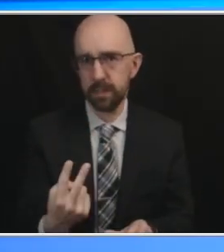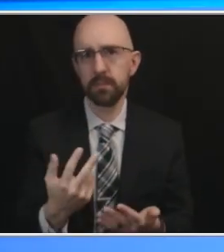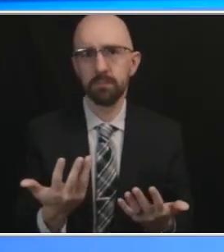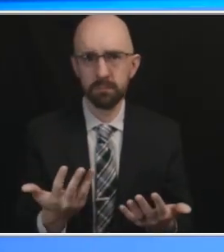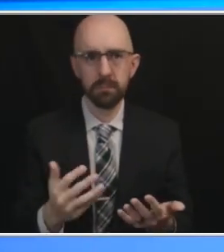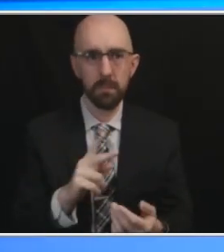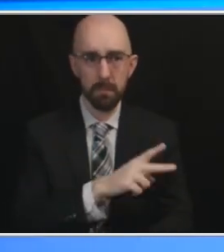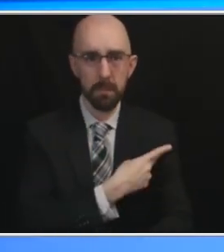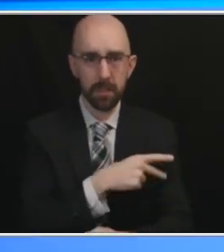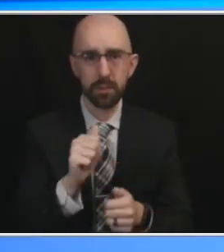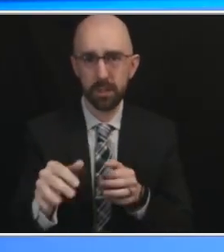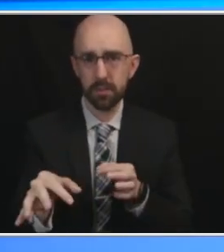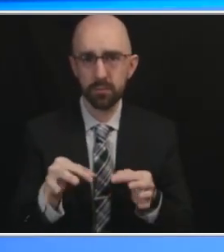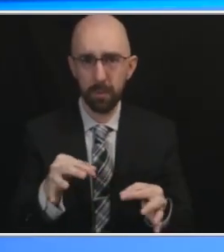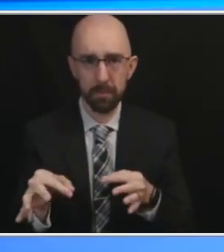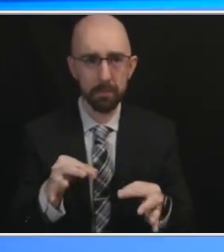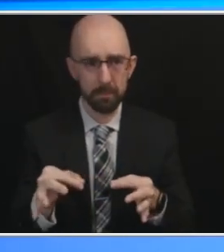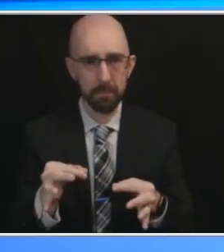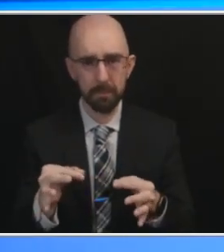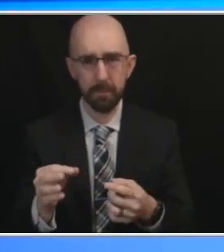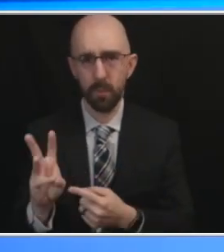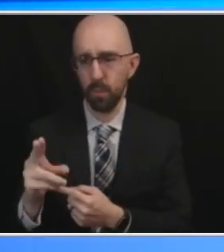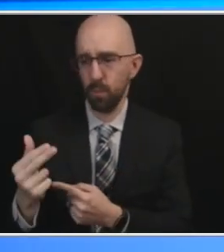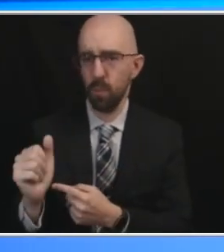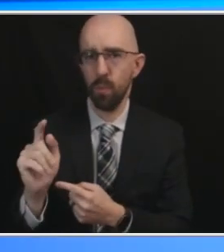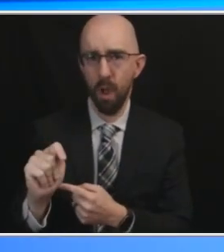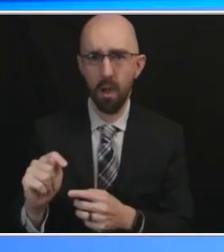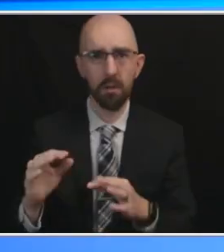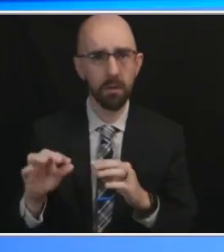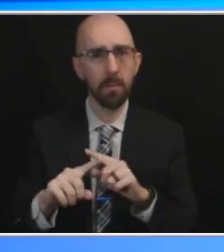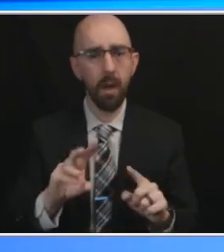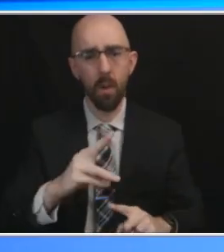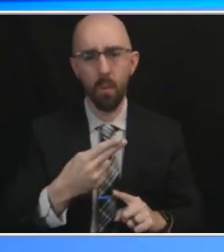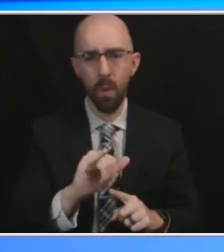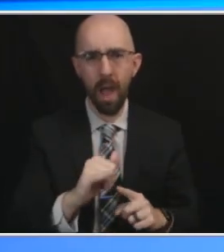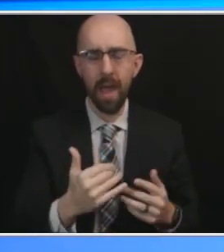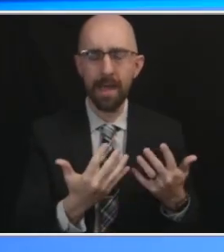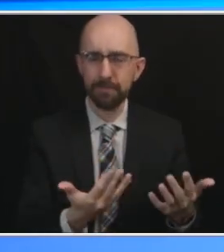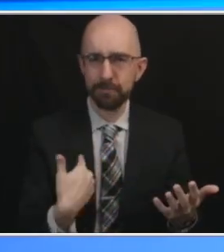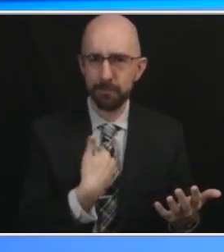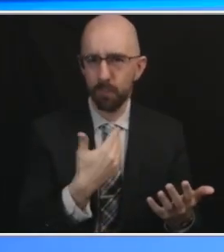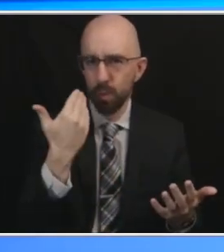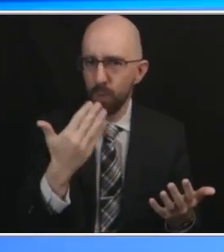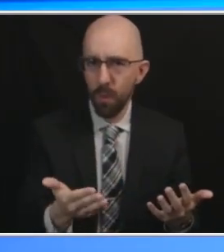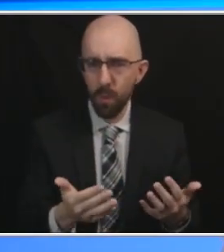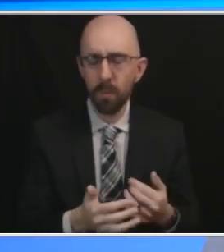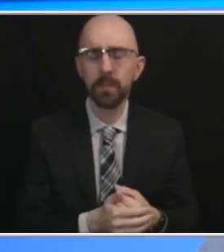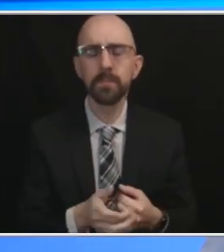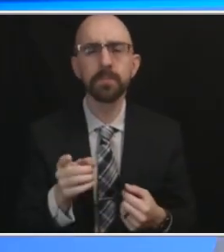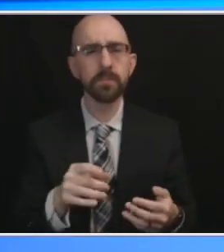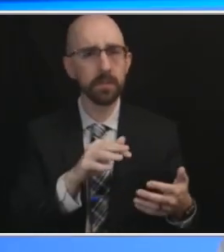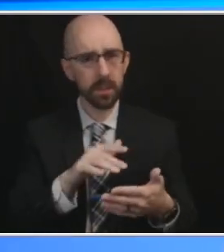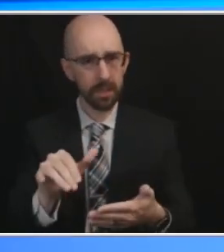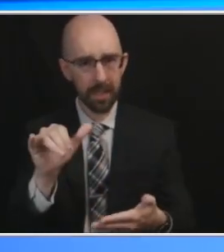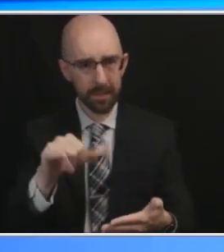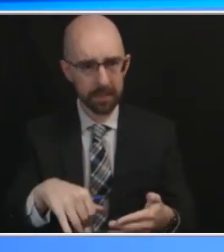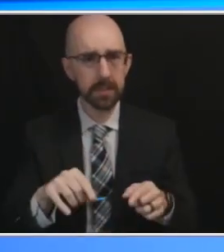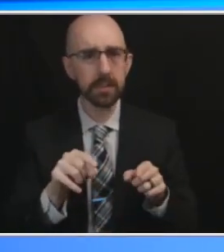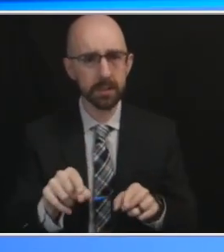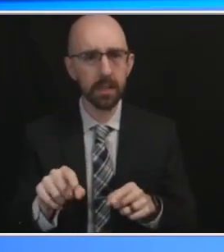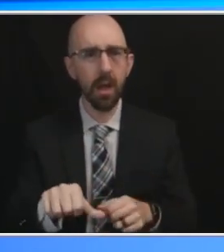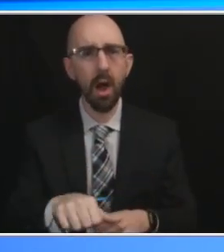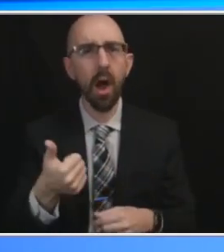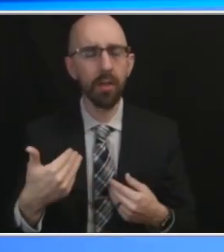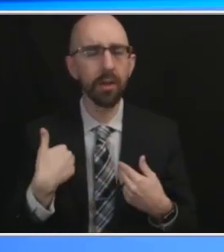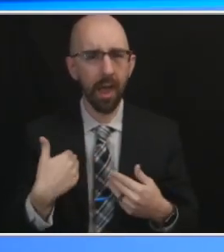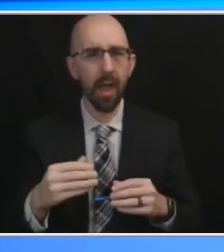describe the what, you know, but it was really the why that we didn't have any answers for. And so I think studies like this and others that have come out over the last